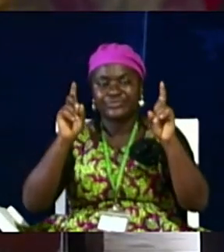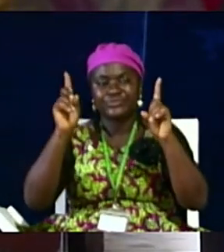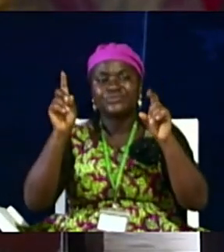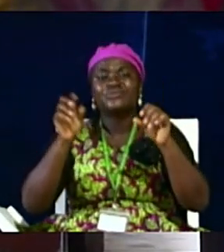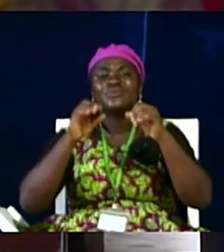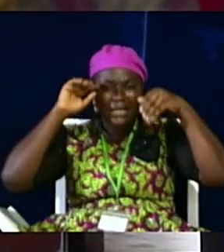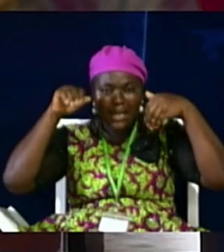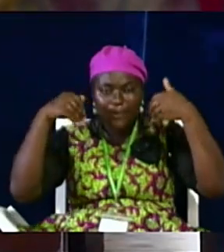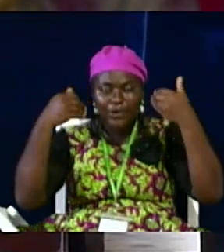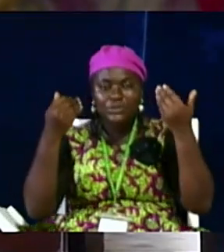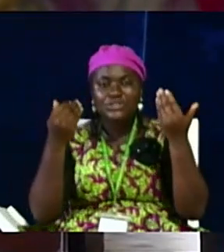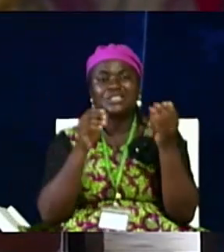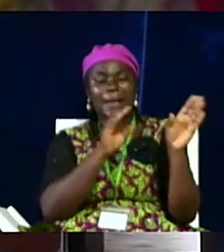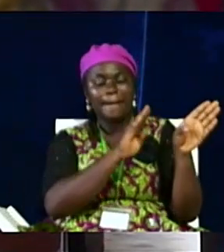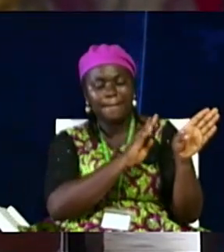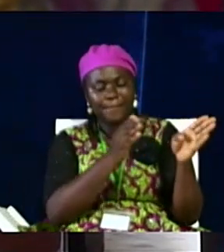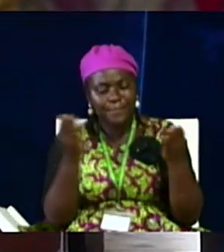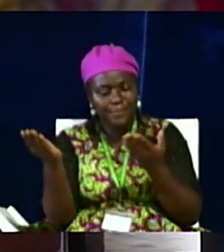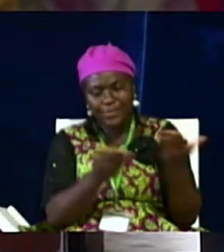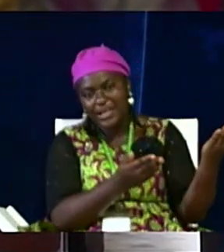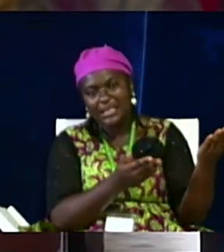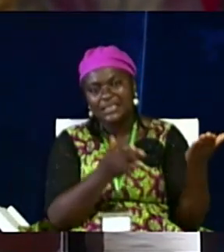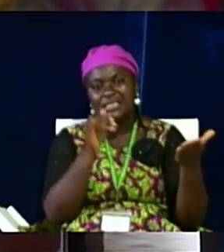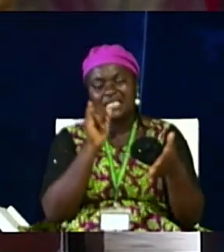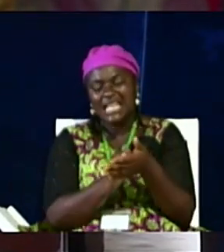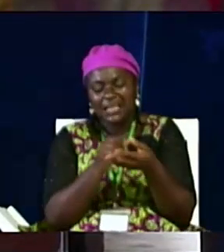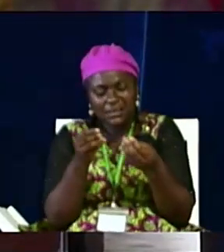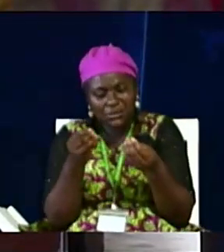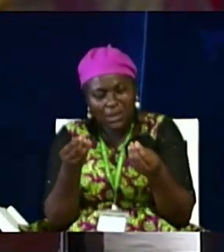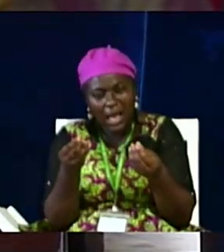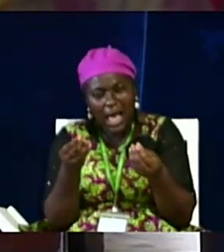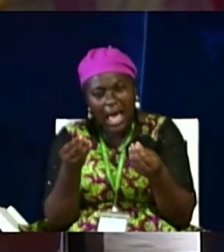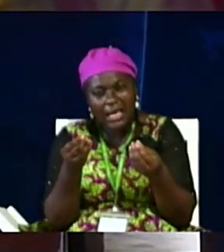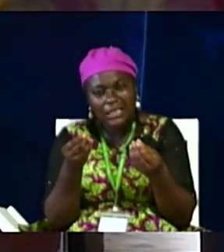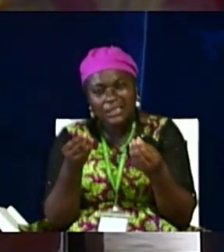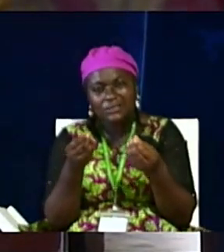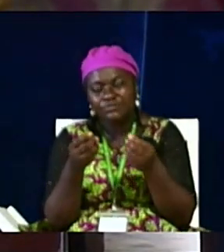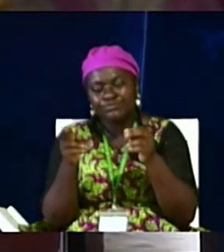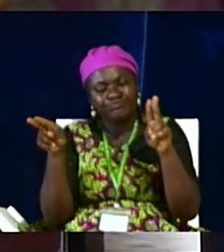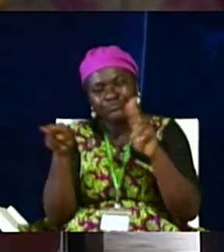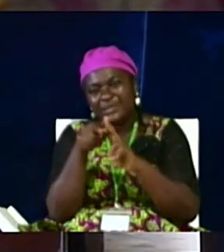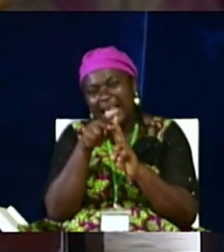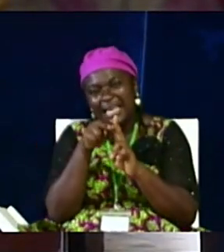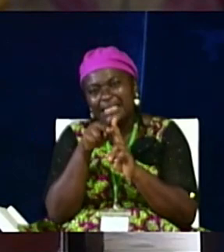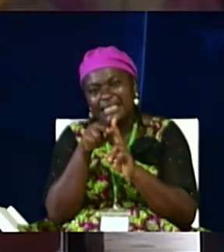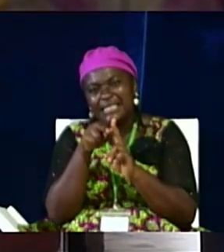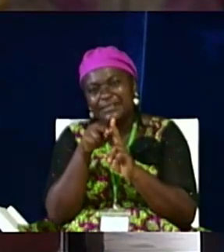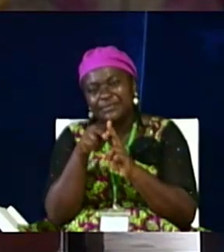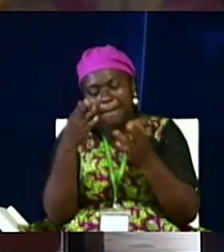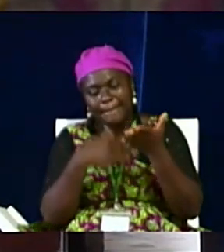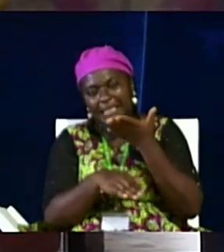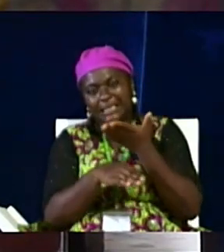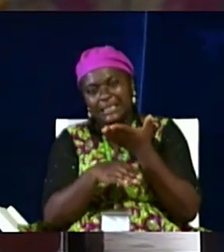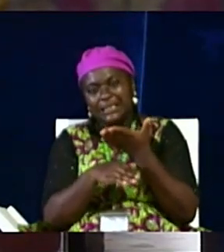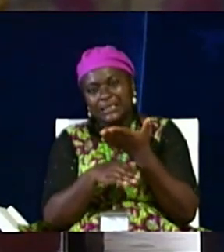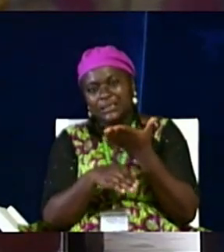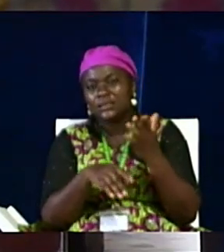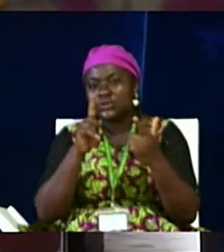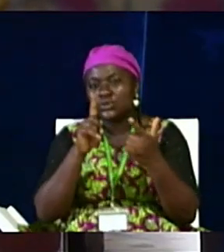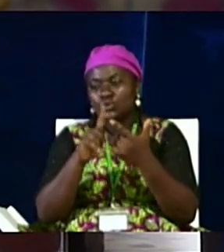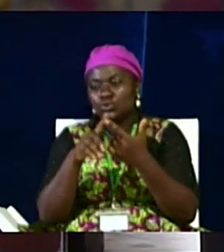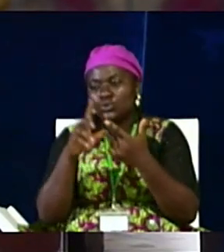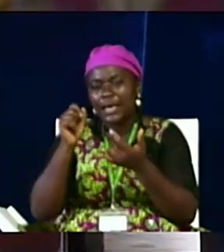Reproaches bring that tiny but negative bit into a